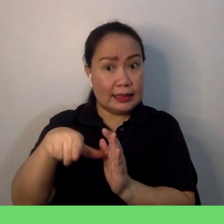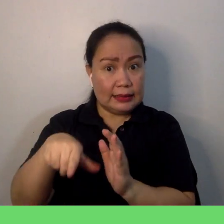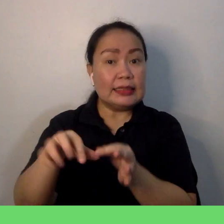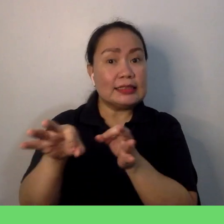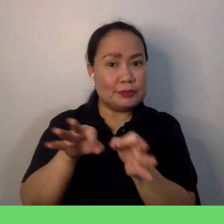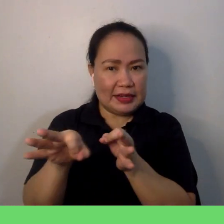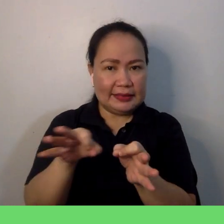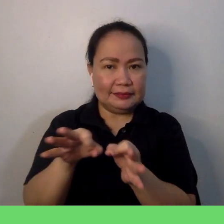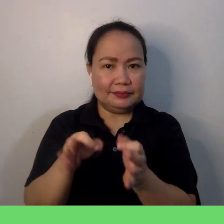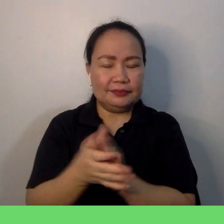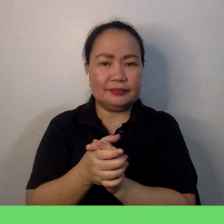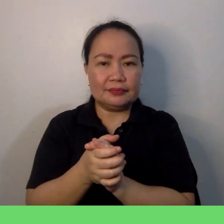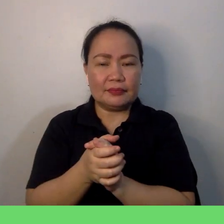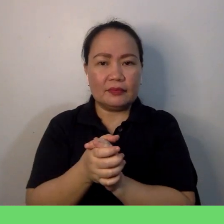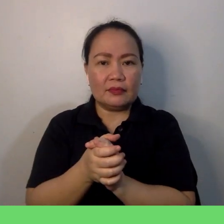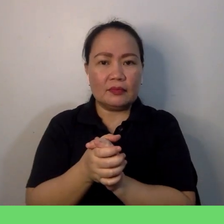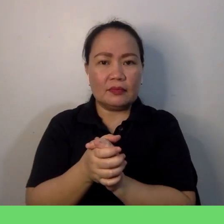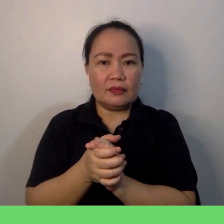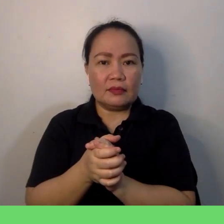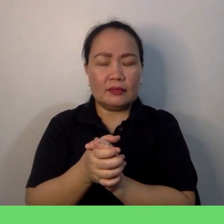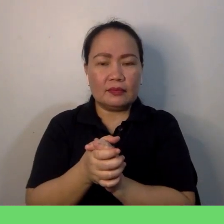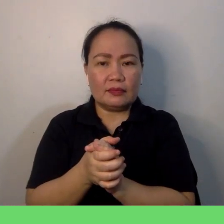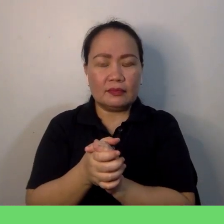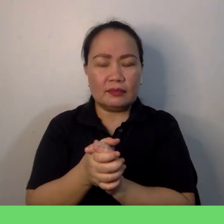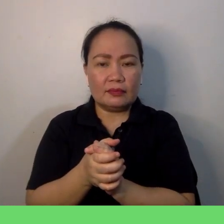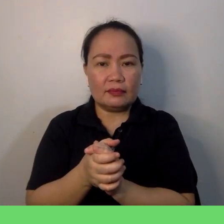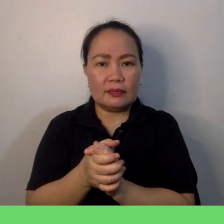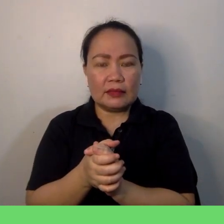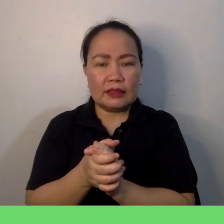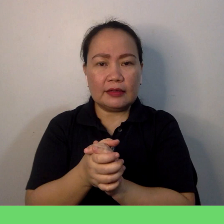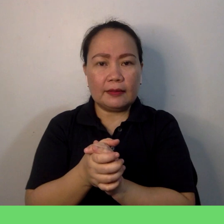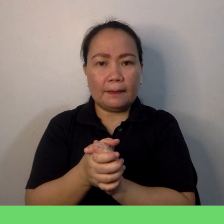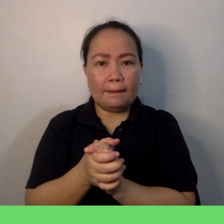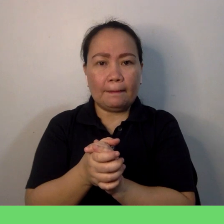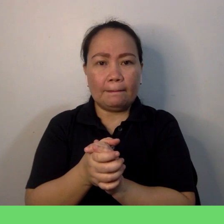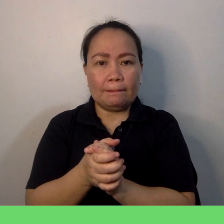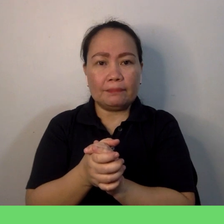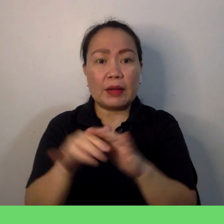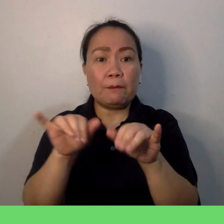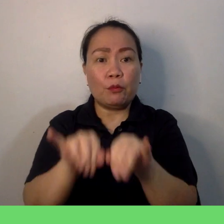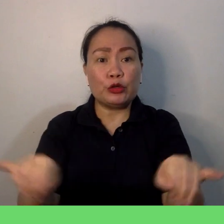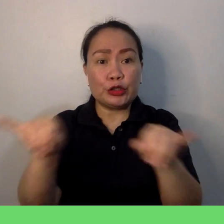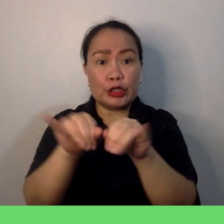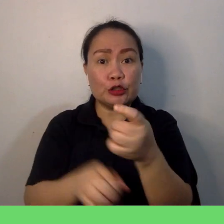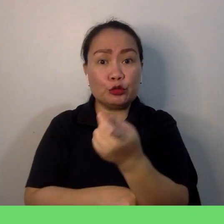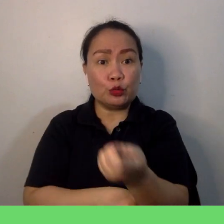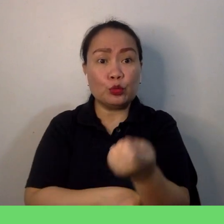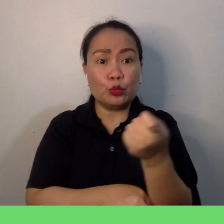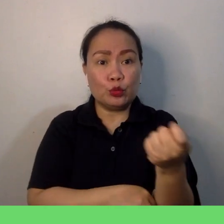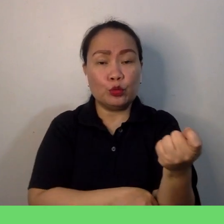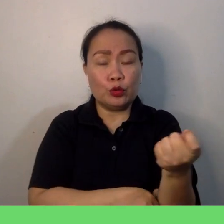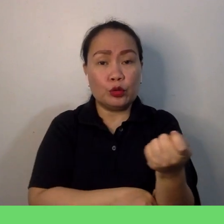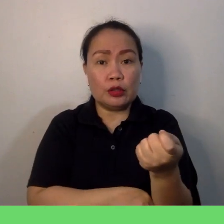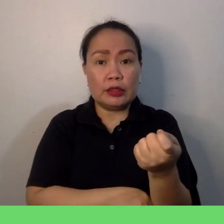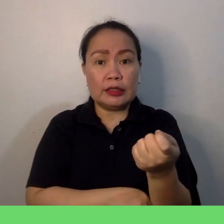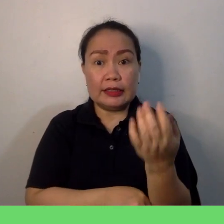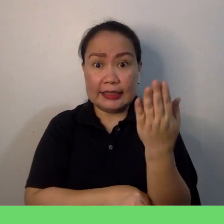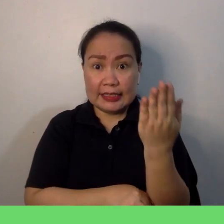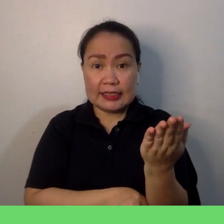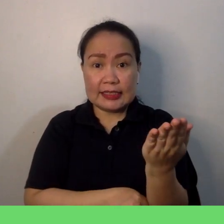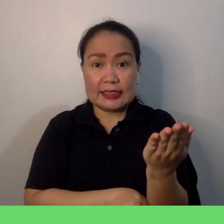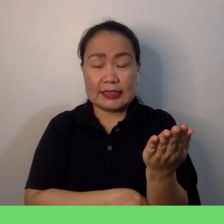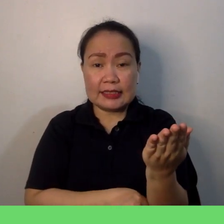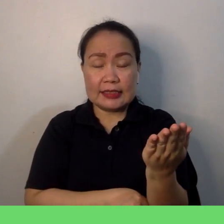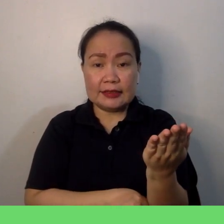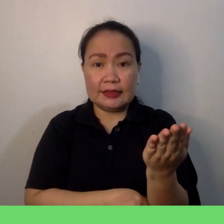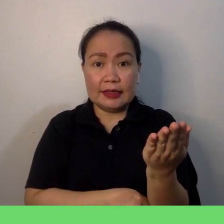that. So statistics can be applied generally. It is an essential tool in the following fields. So saan ba ginagamit